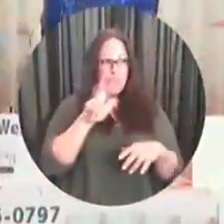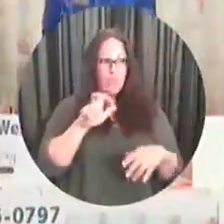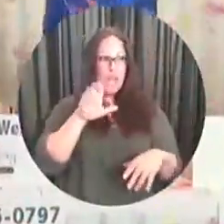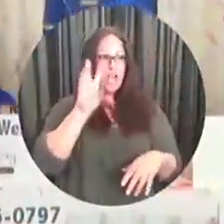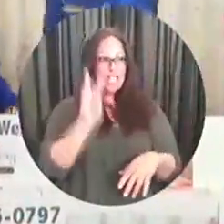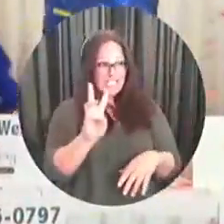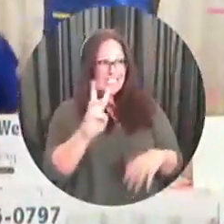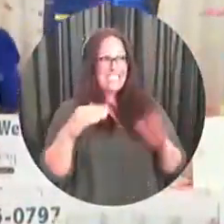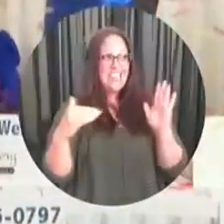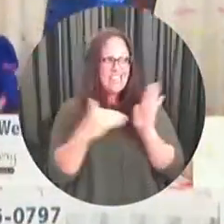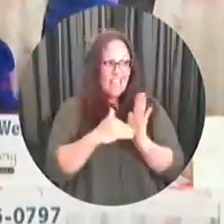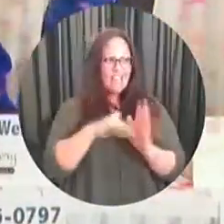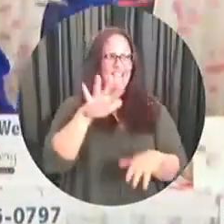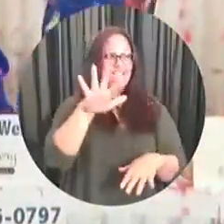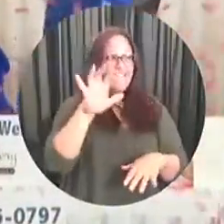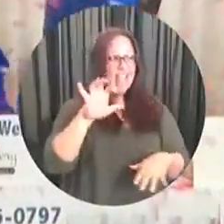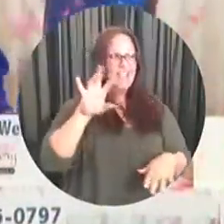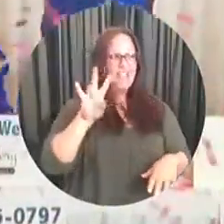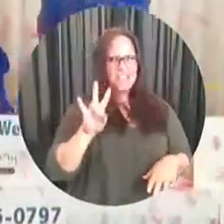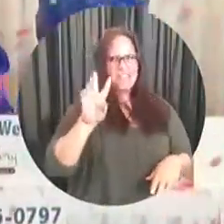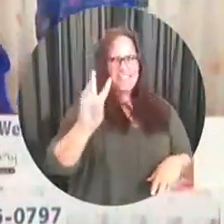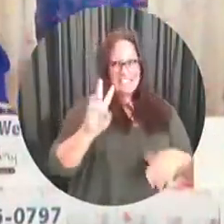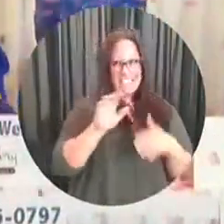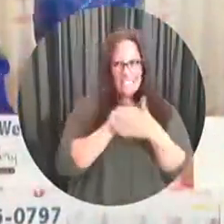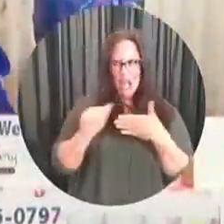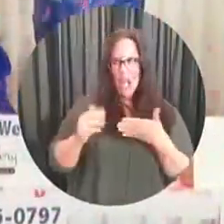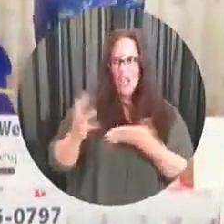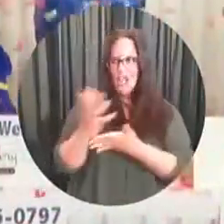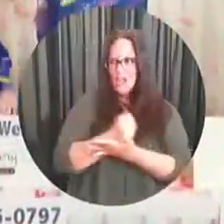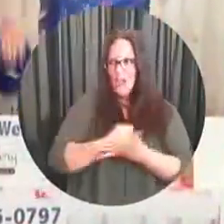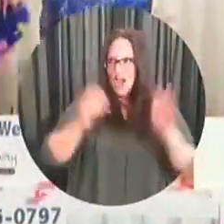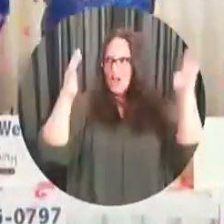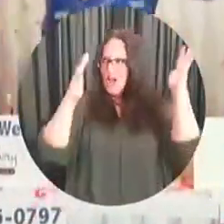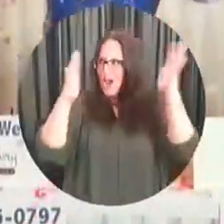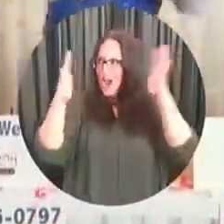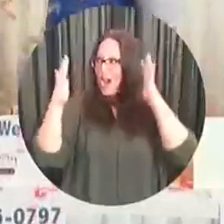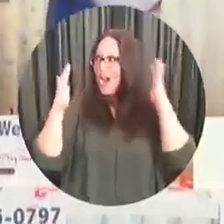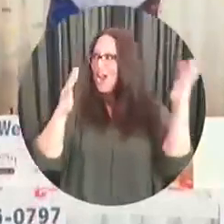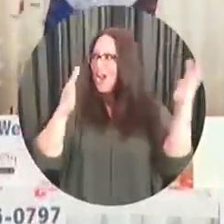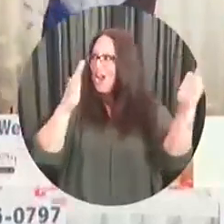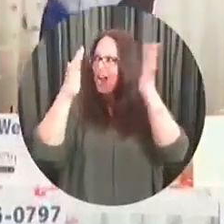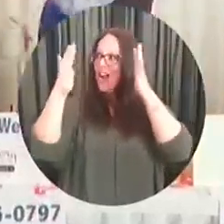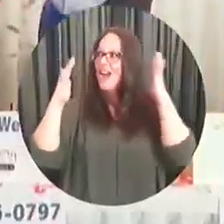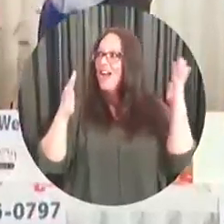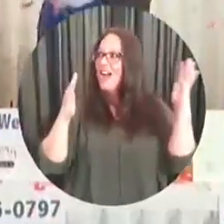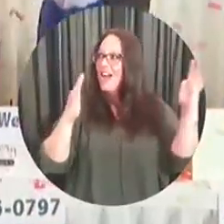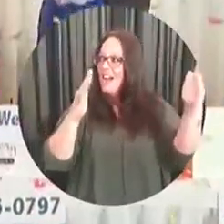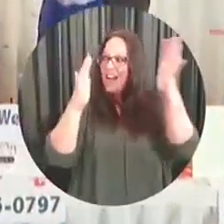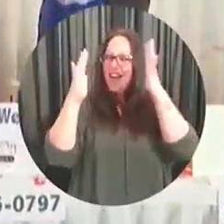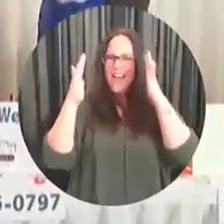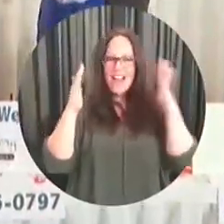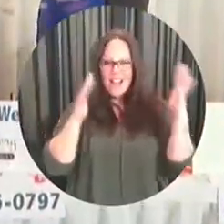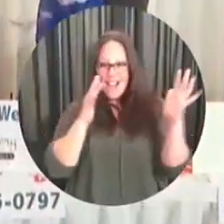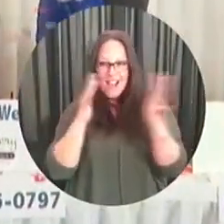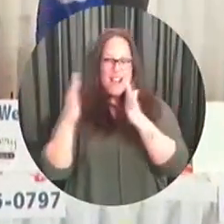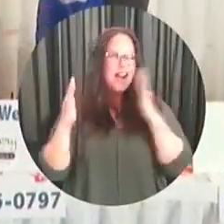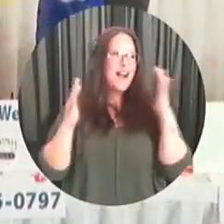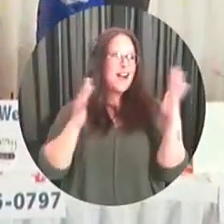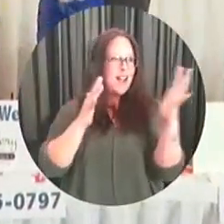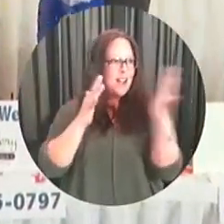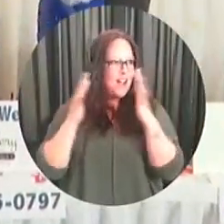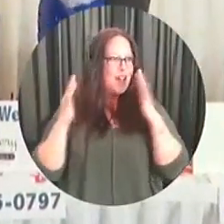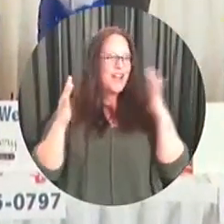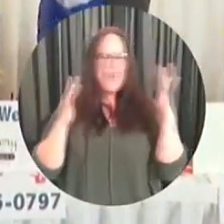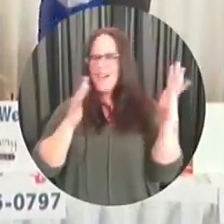There it is, ladies and gentlemen. Okay. We hit the 300,000 mark. Can you imagine? I